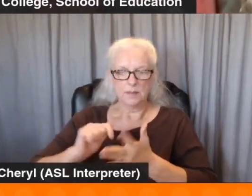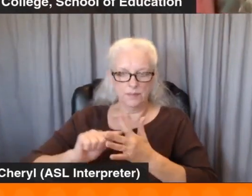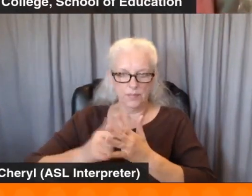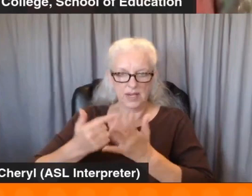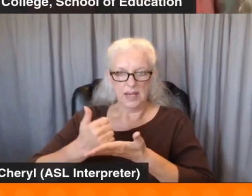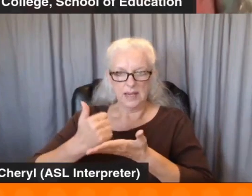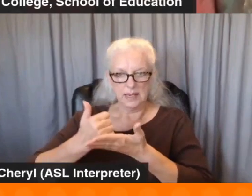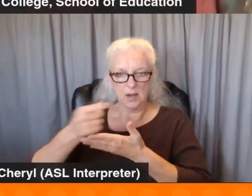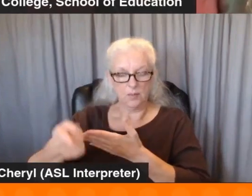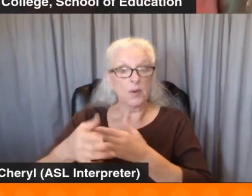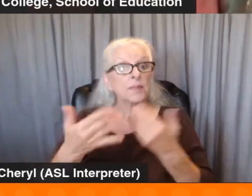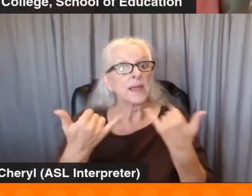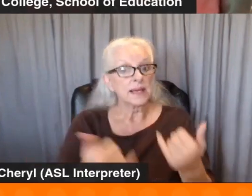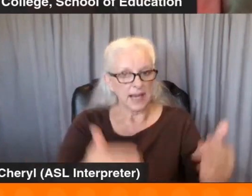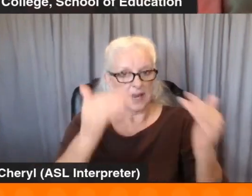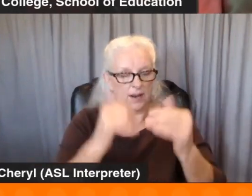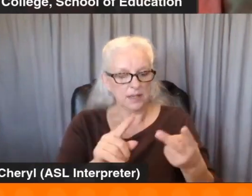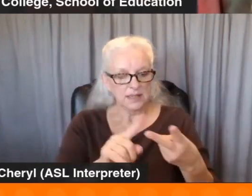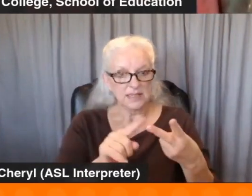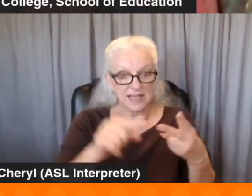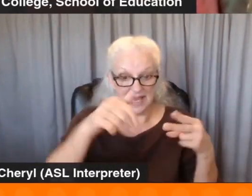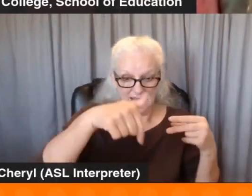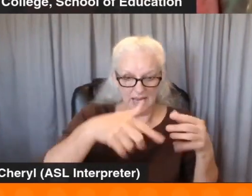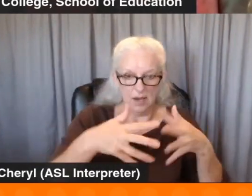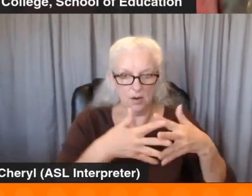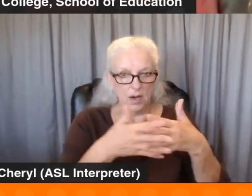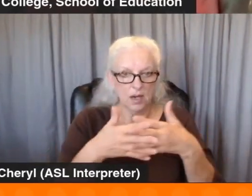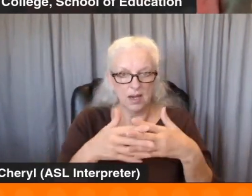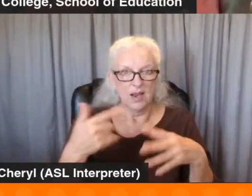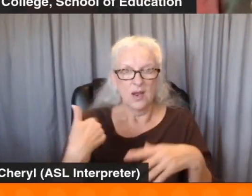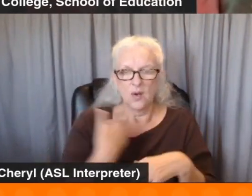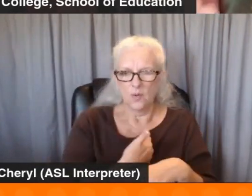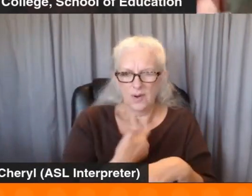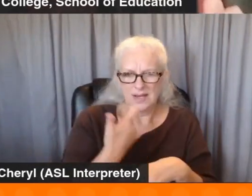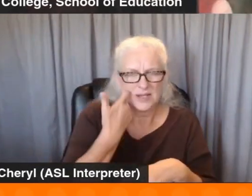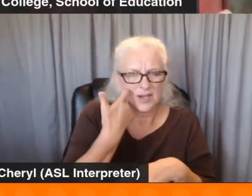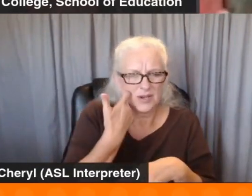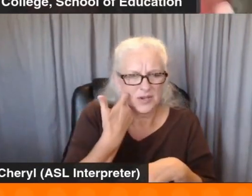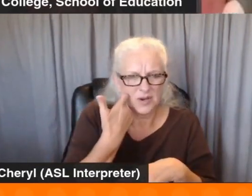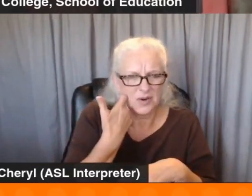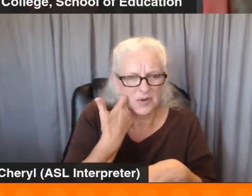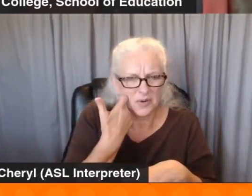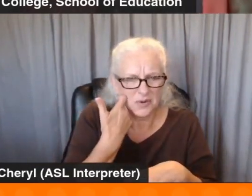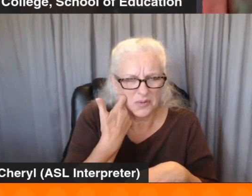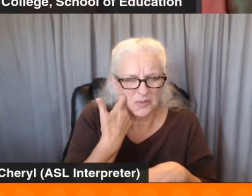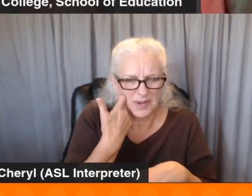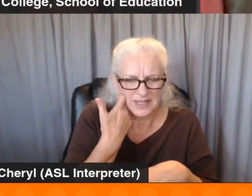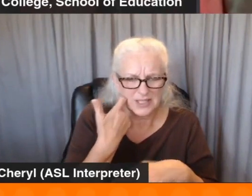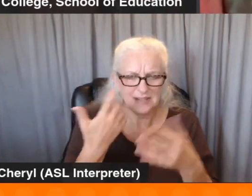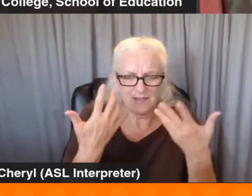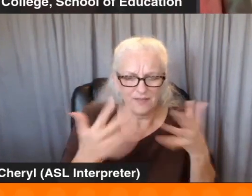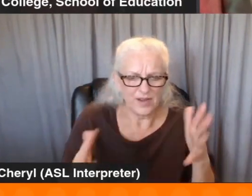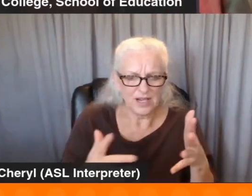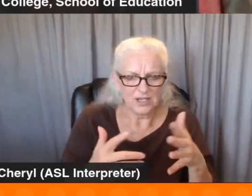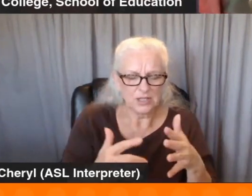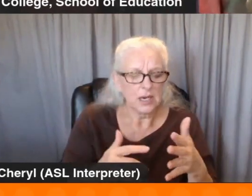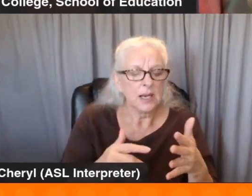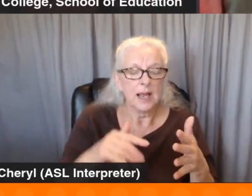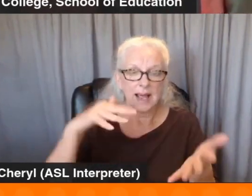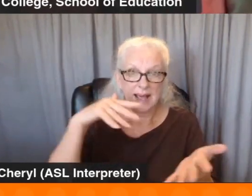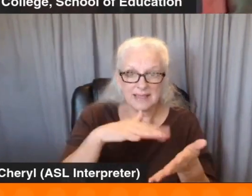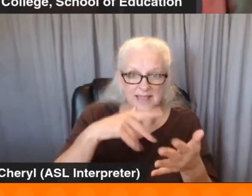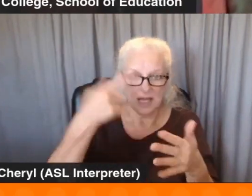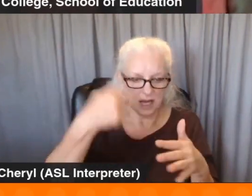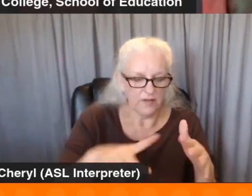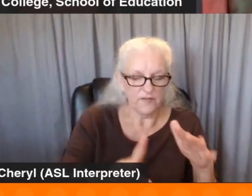Number two, here in the United States, we just finished our first randomized controlled study of